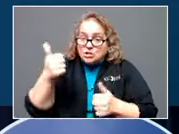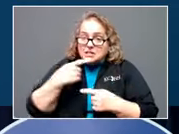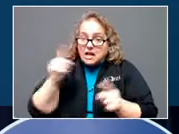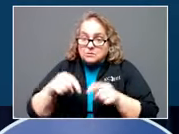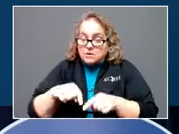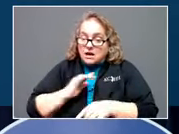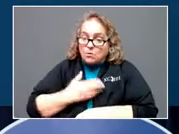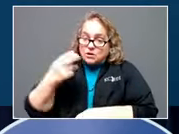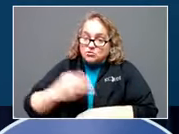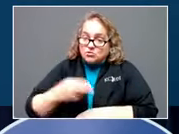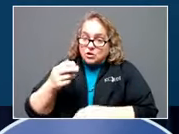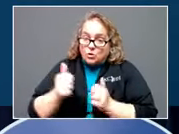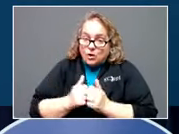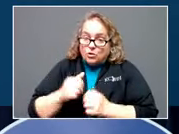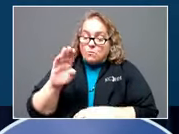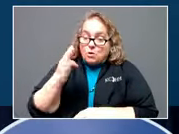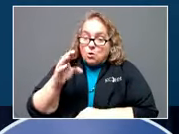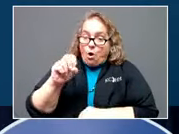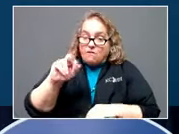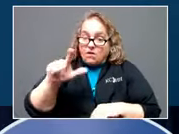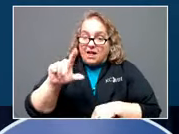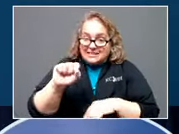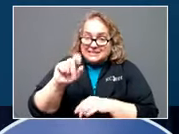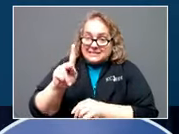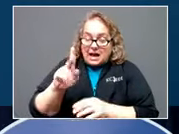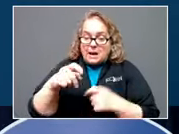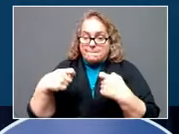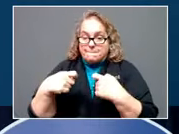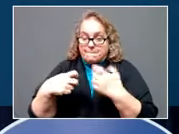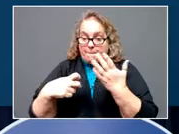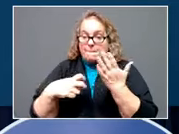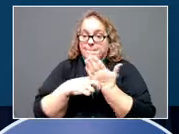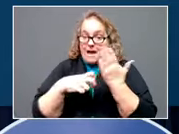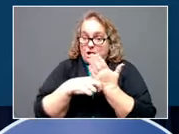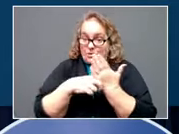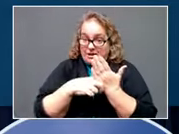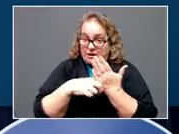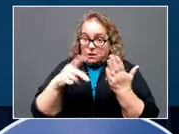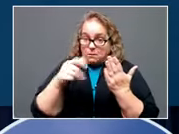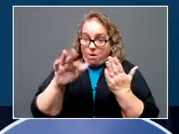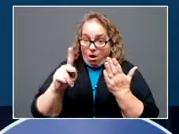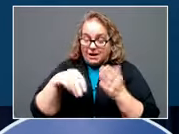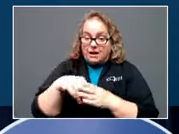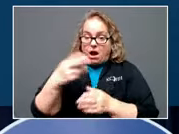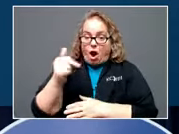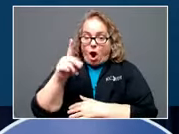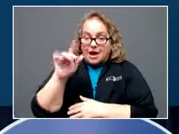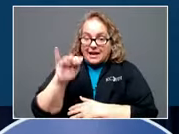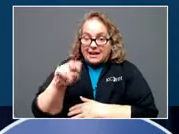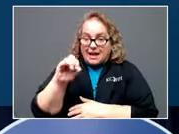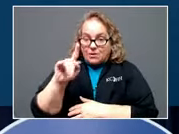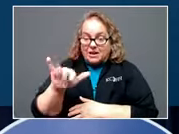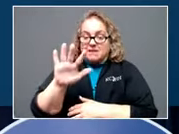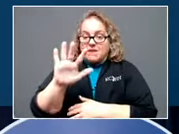the Blue Oval SK Battery Park in Hardin County, nearly $5.8 billion, 5,000 new